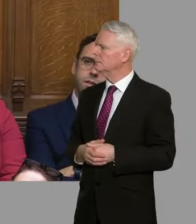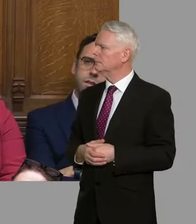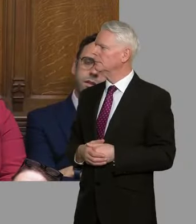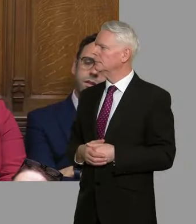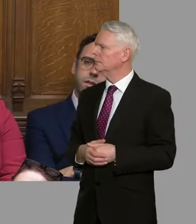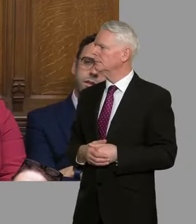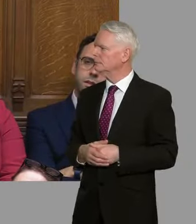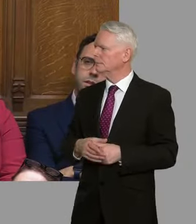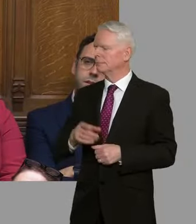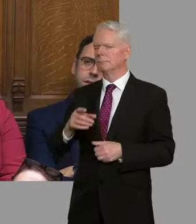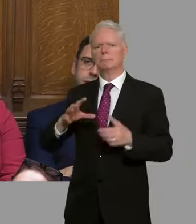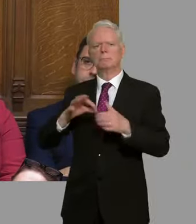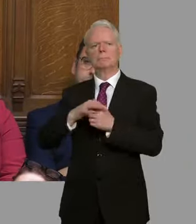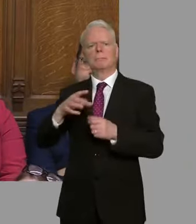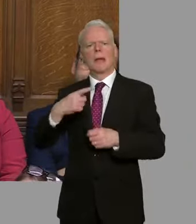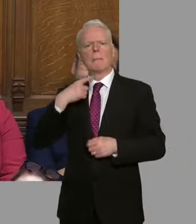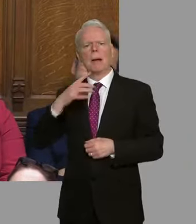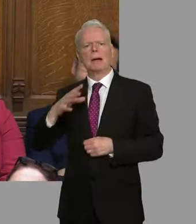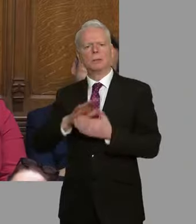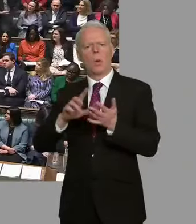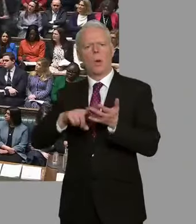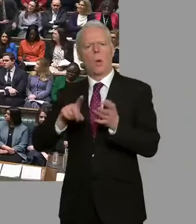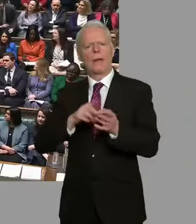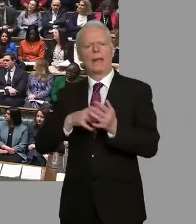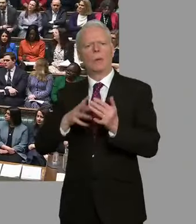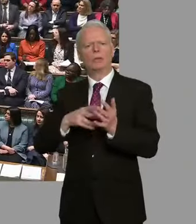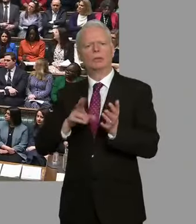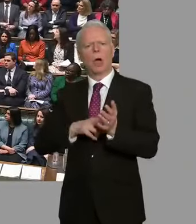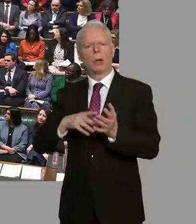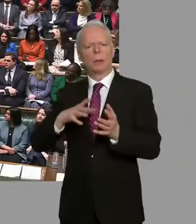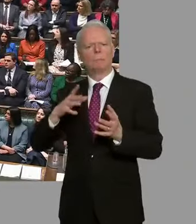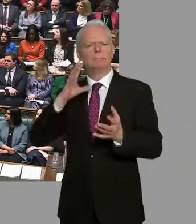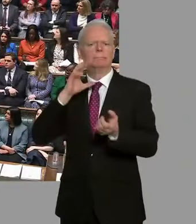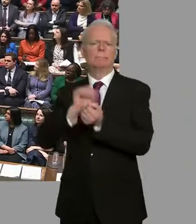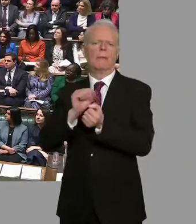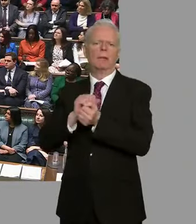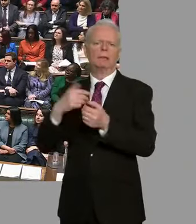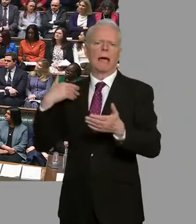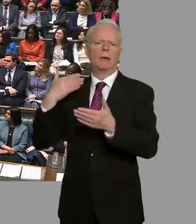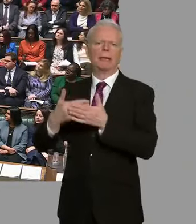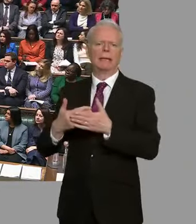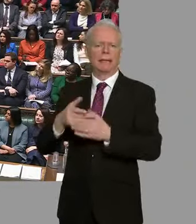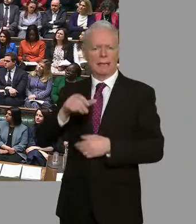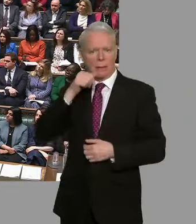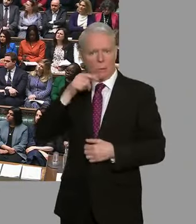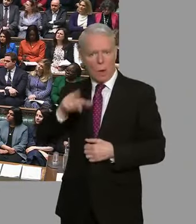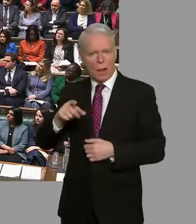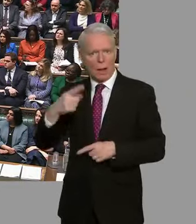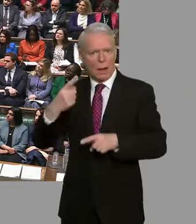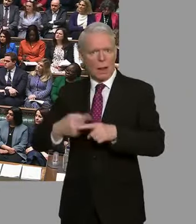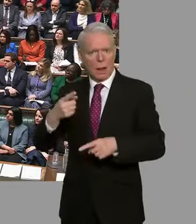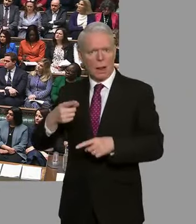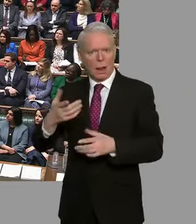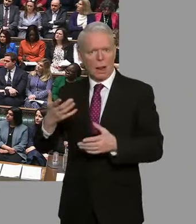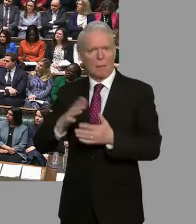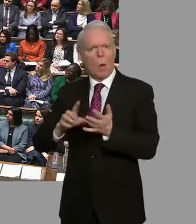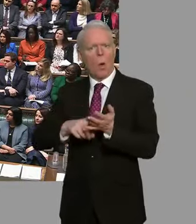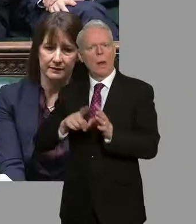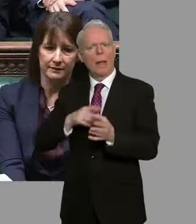can be recognised as a victim of domestic abuse? Prime Minister. Can I thank the honourable member for raising